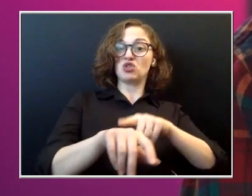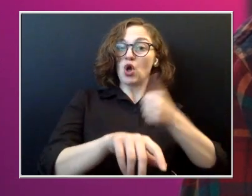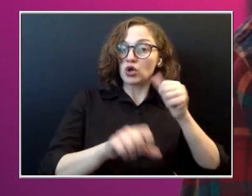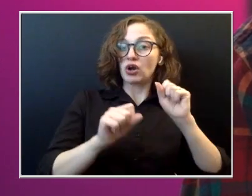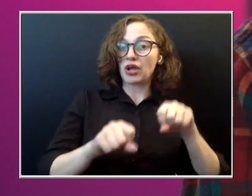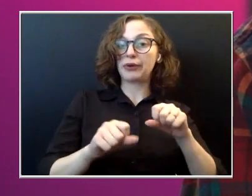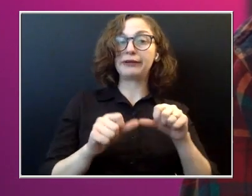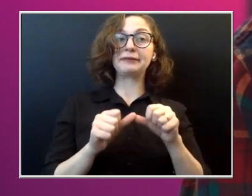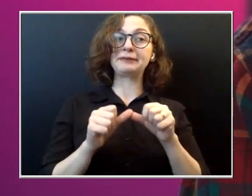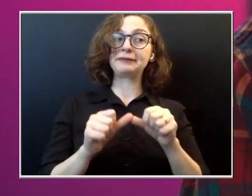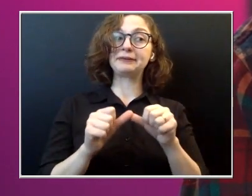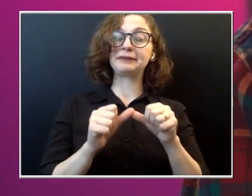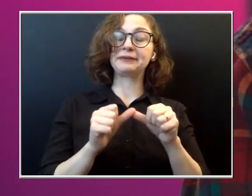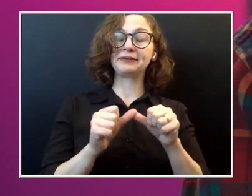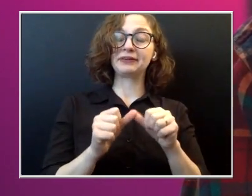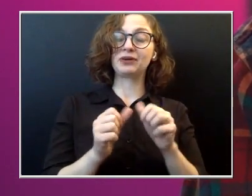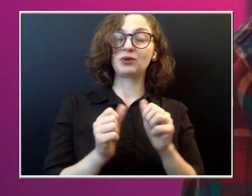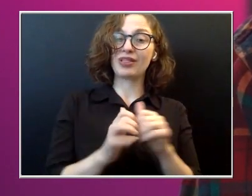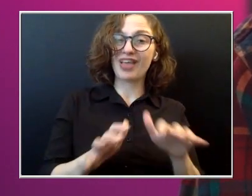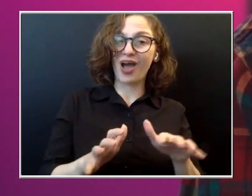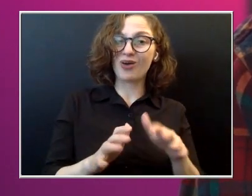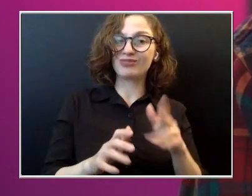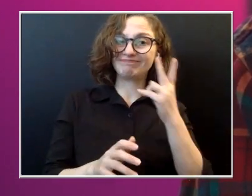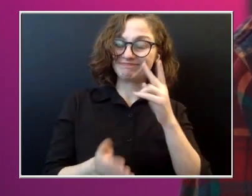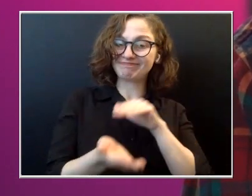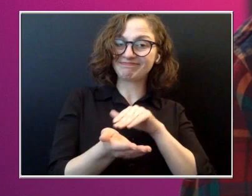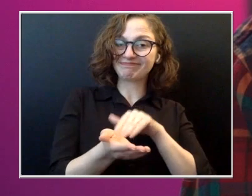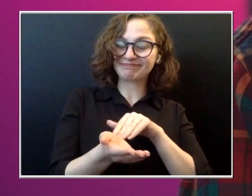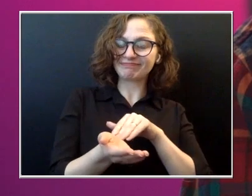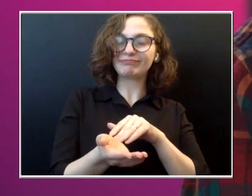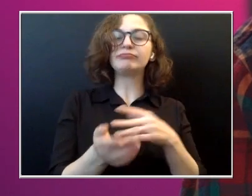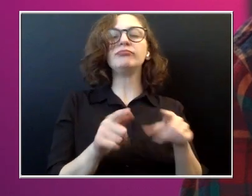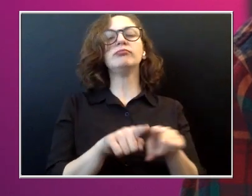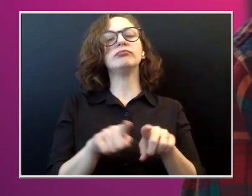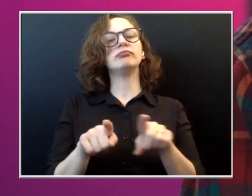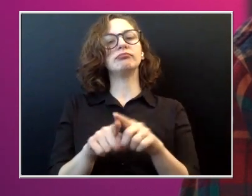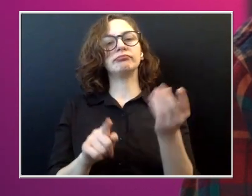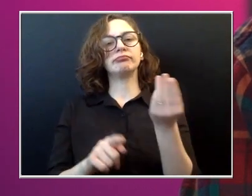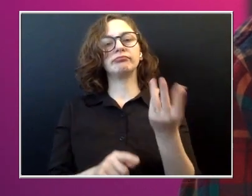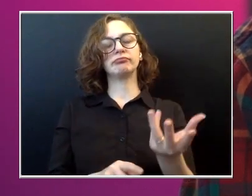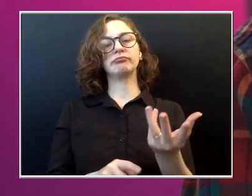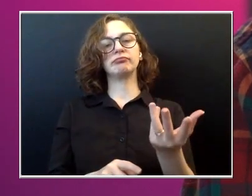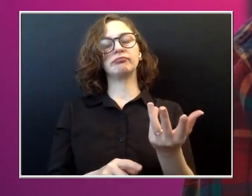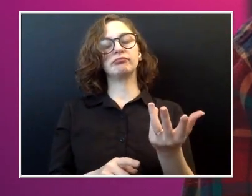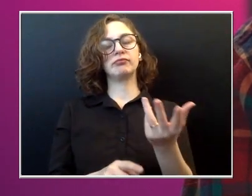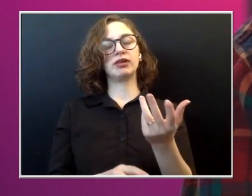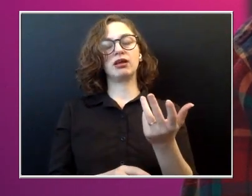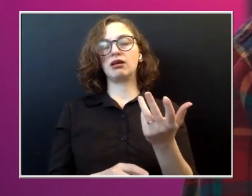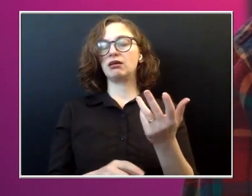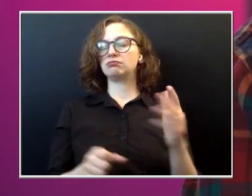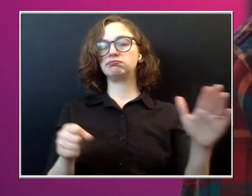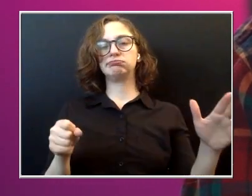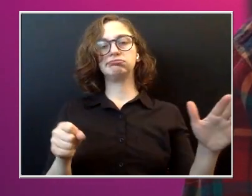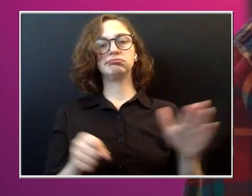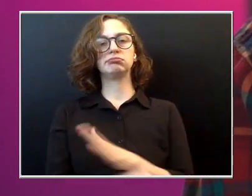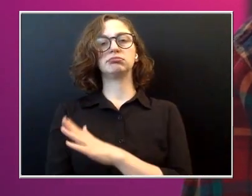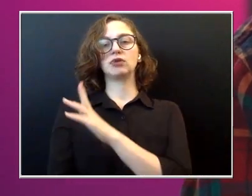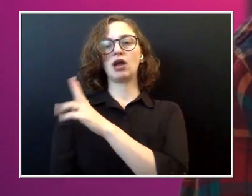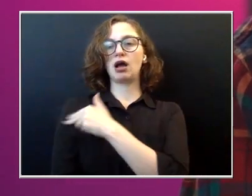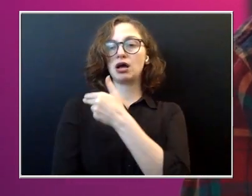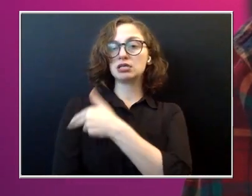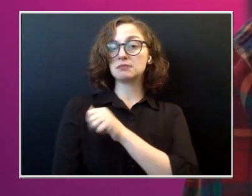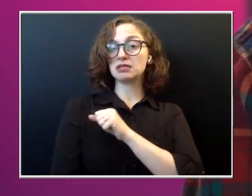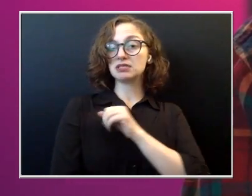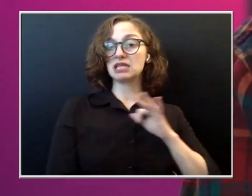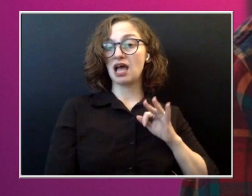I also want to say that the entire staff at the hospital, it didn't matter whether it was somebody cleaning